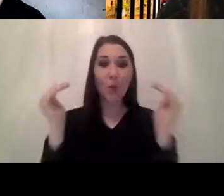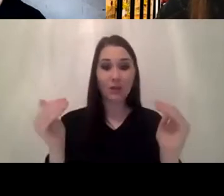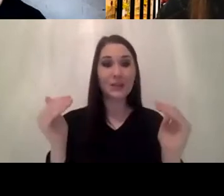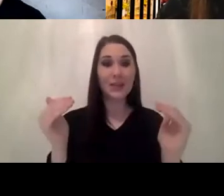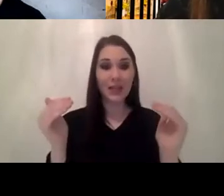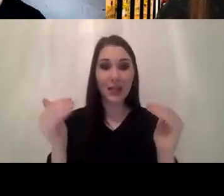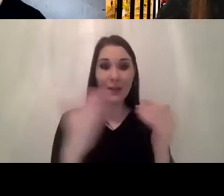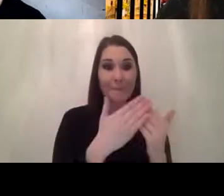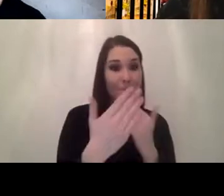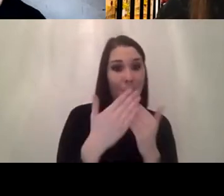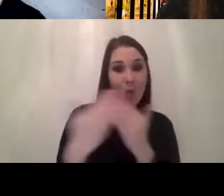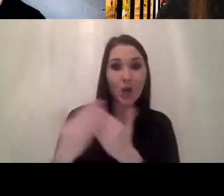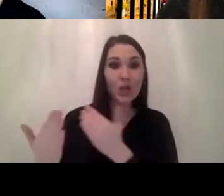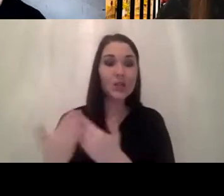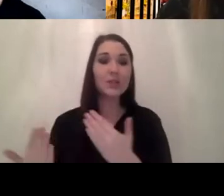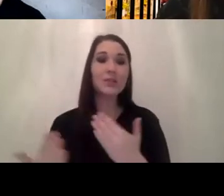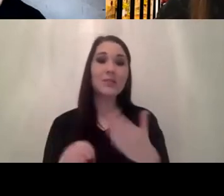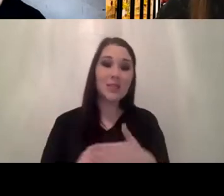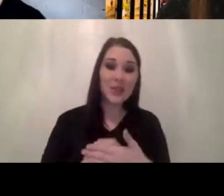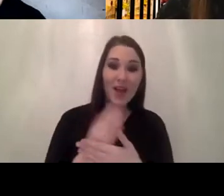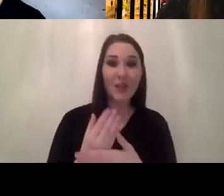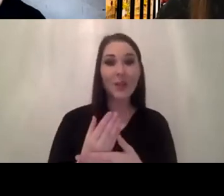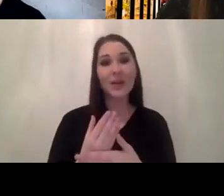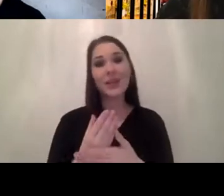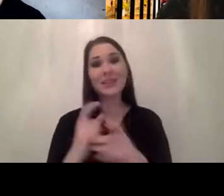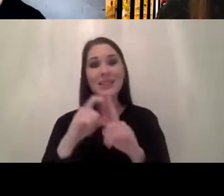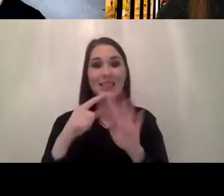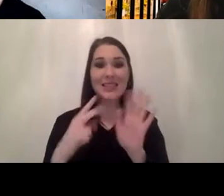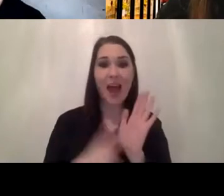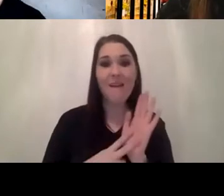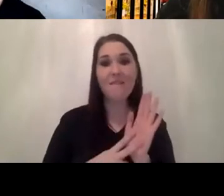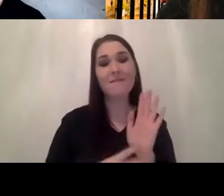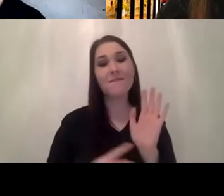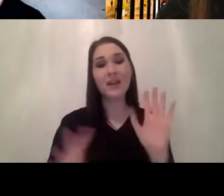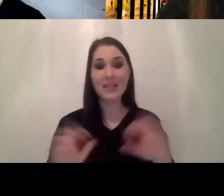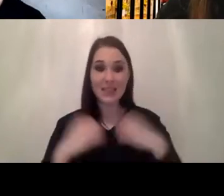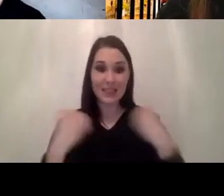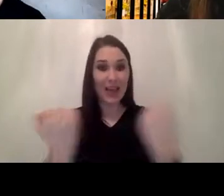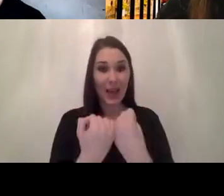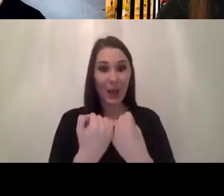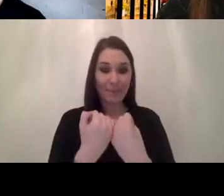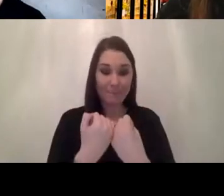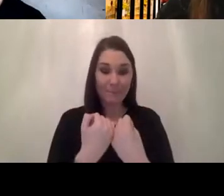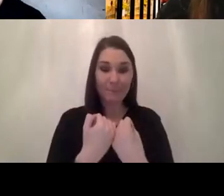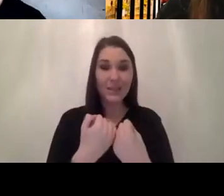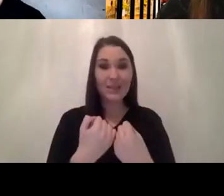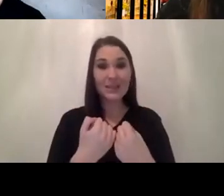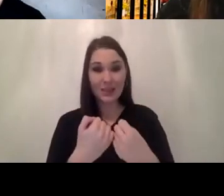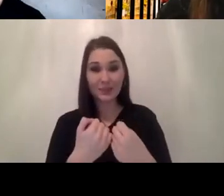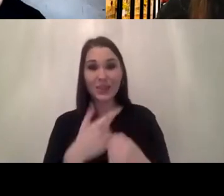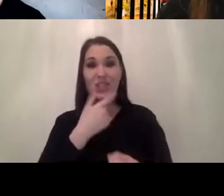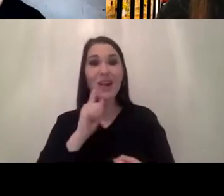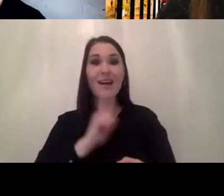more people and more developers for our dev team, and you know, trying to include a kind of a gender balance there, I think is really